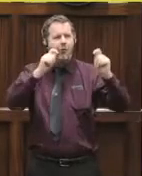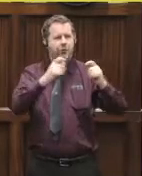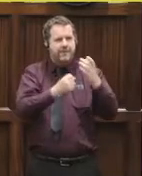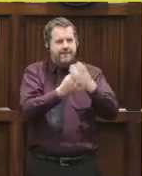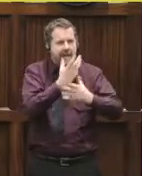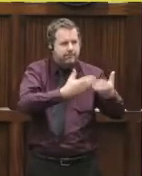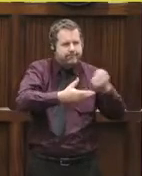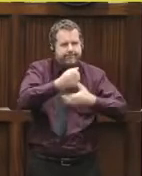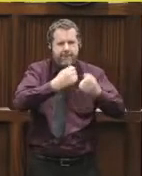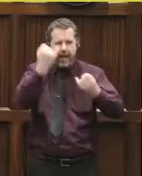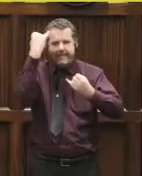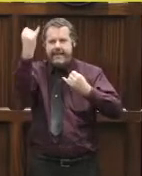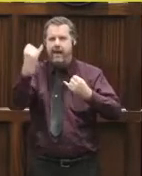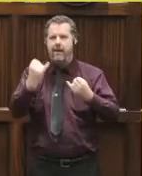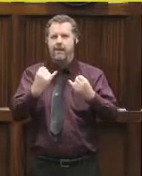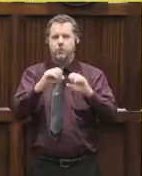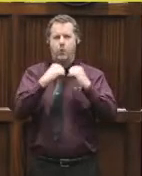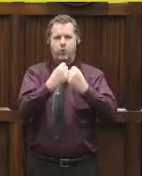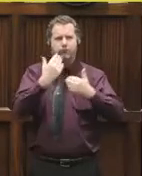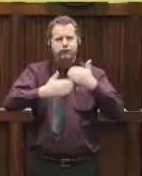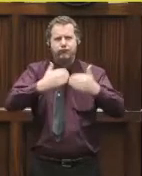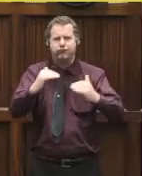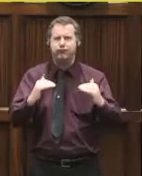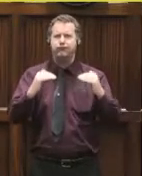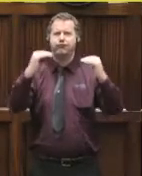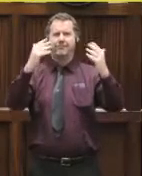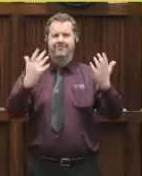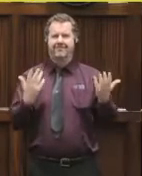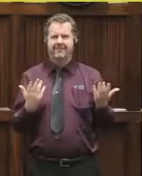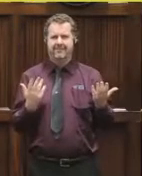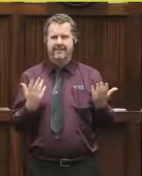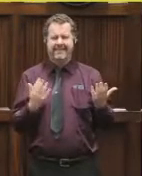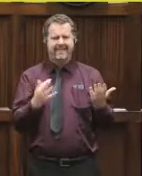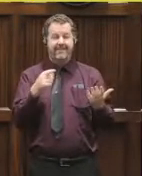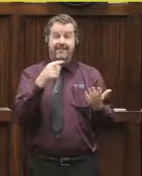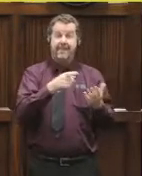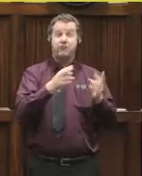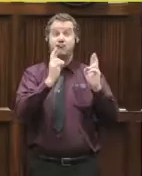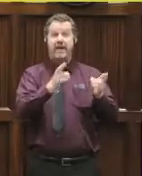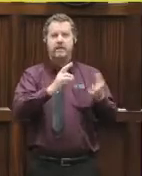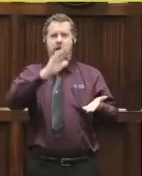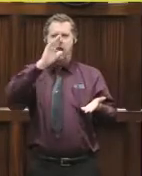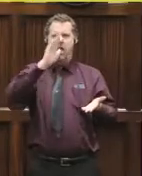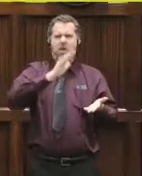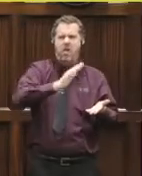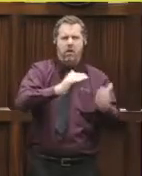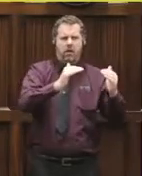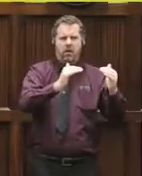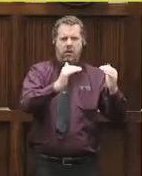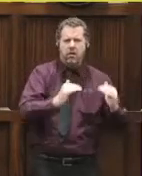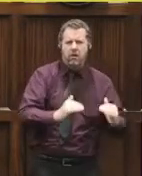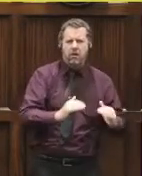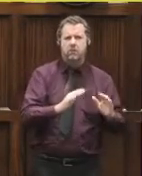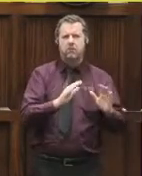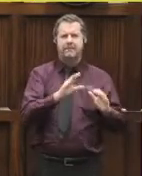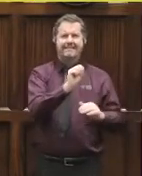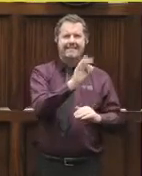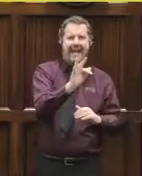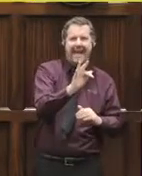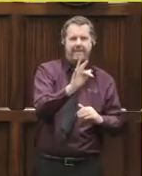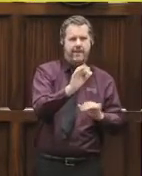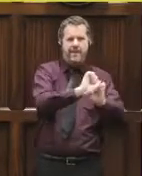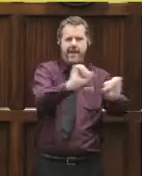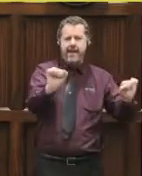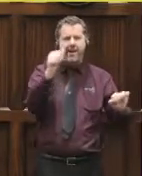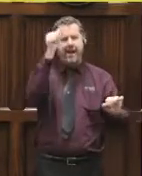and for social progress, that I think that to dilute the concept of the staff and academic freedom